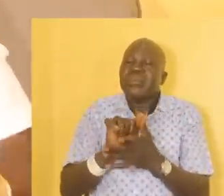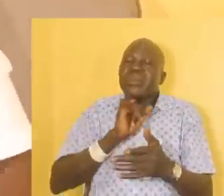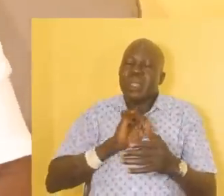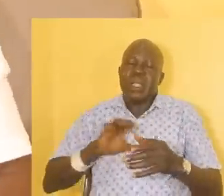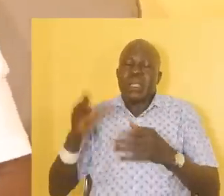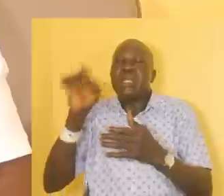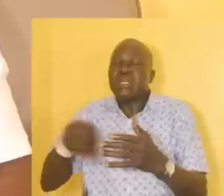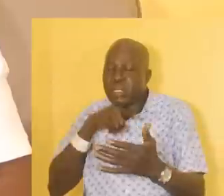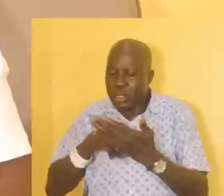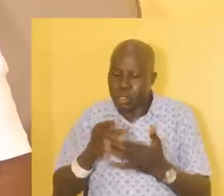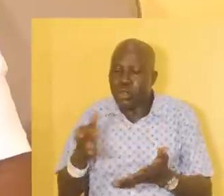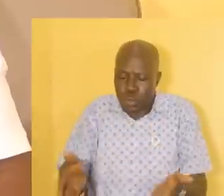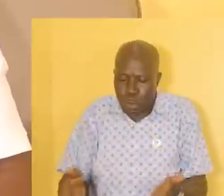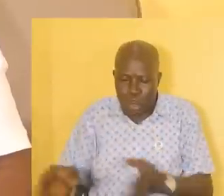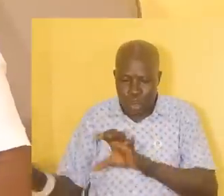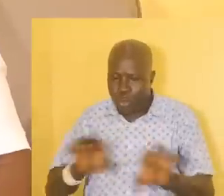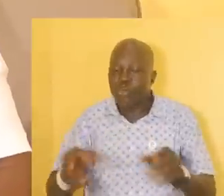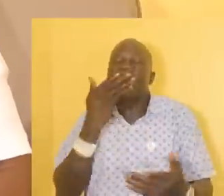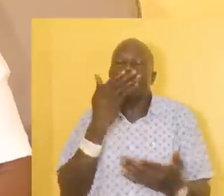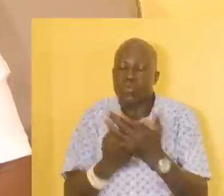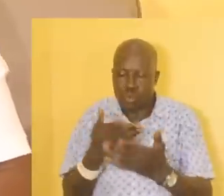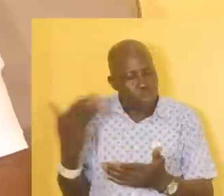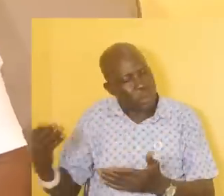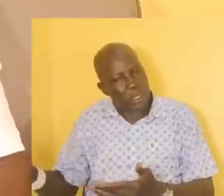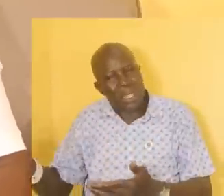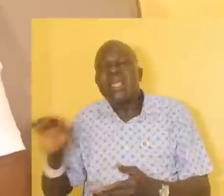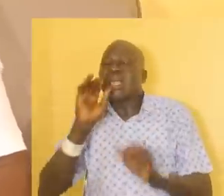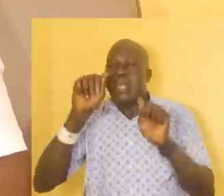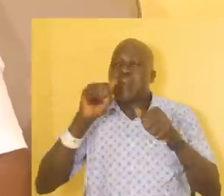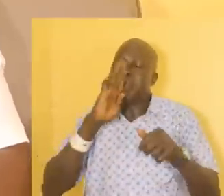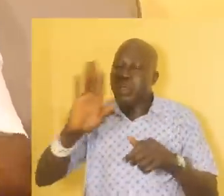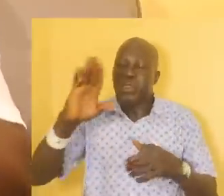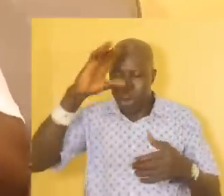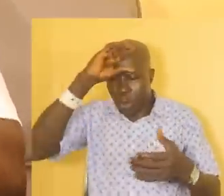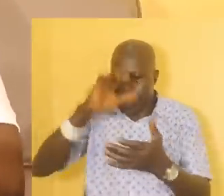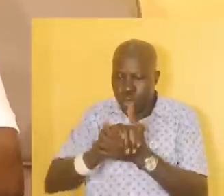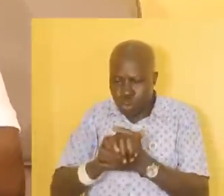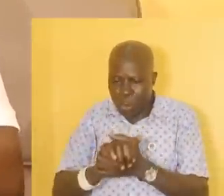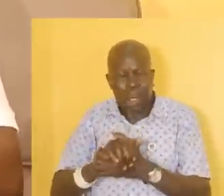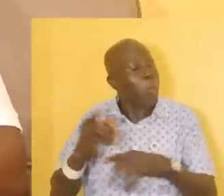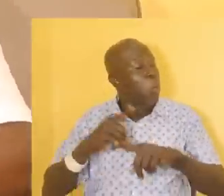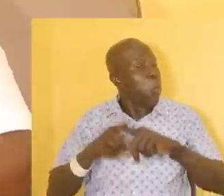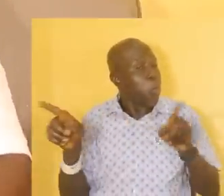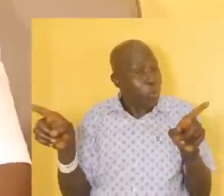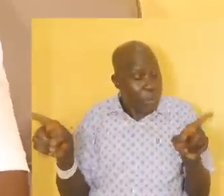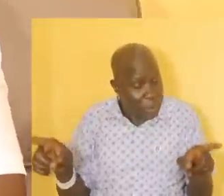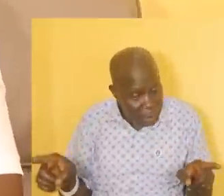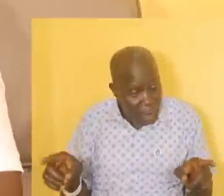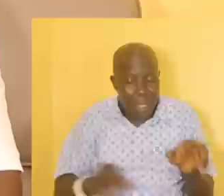very good to you now. And will be your husband.